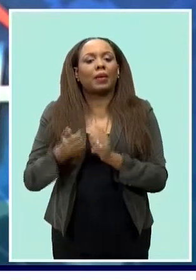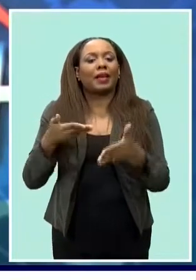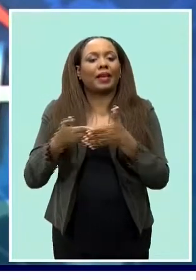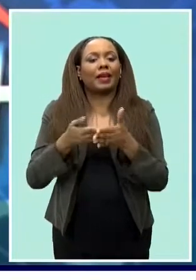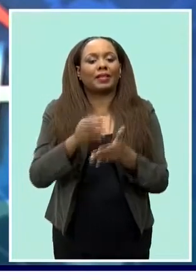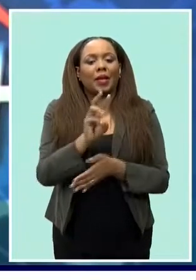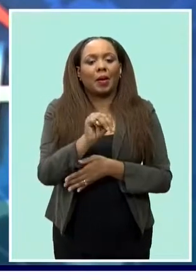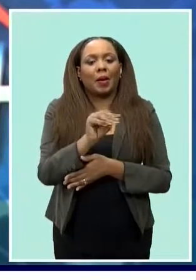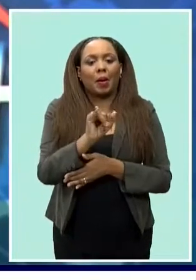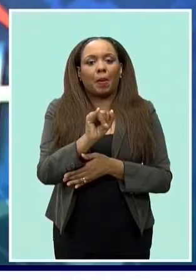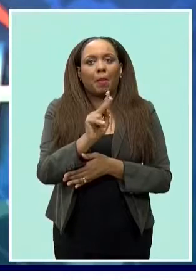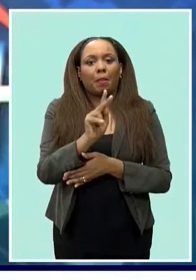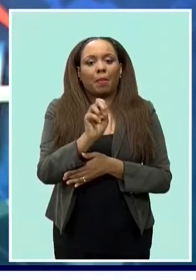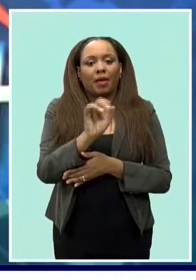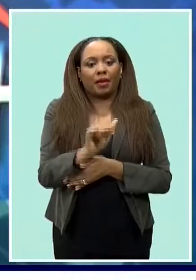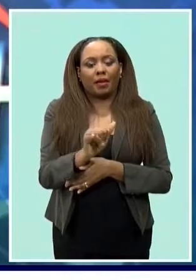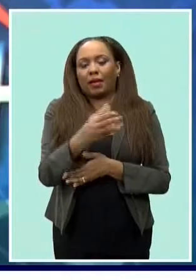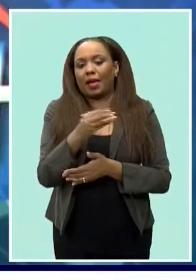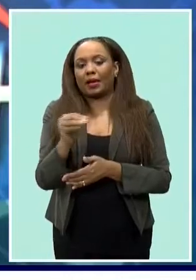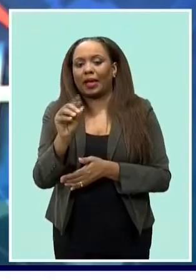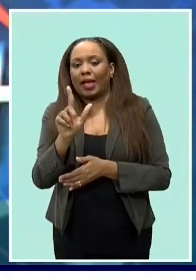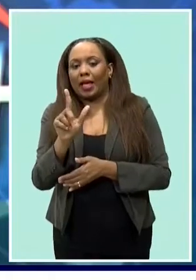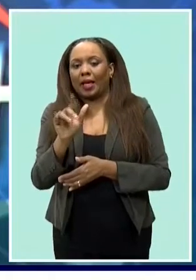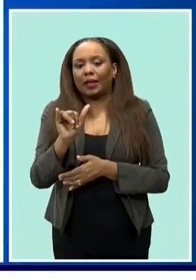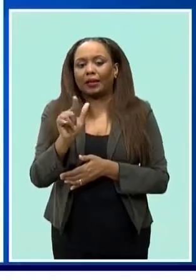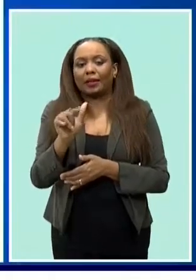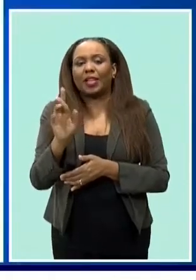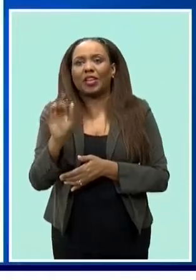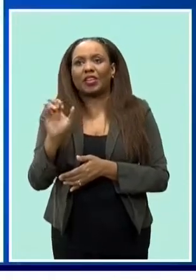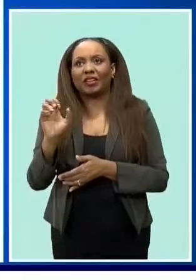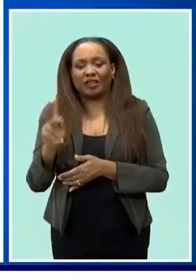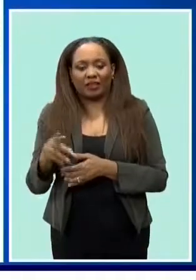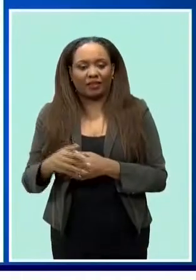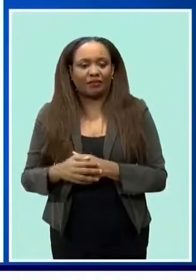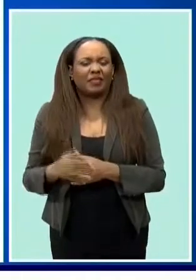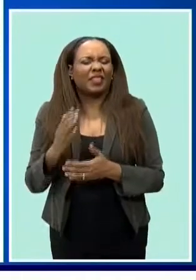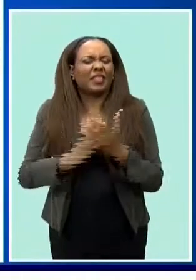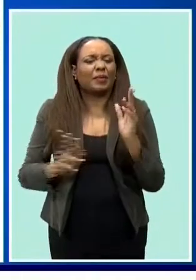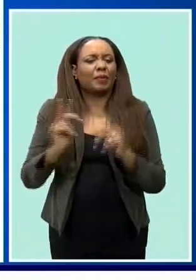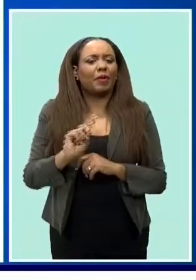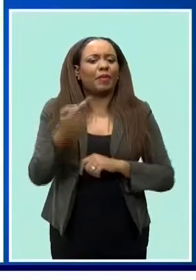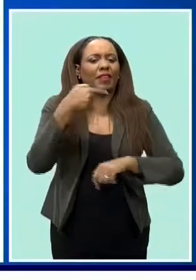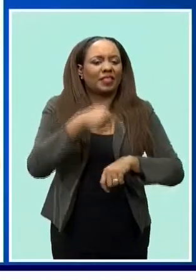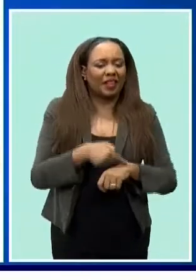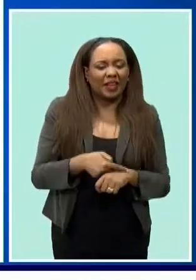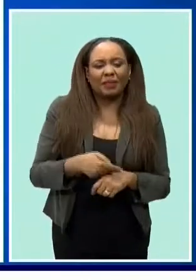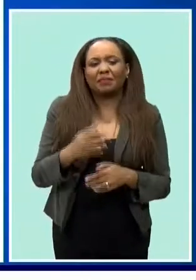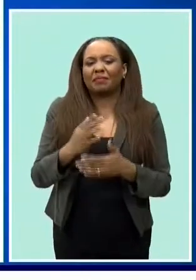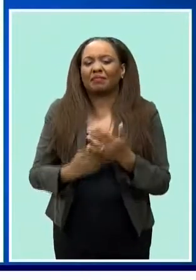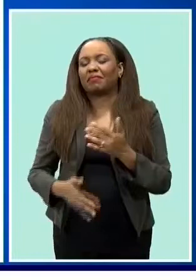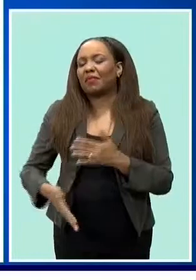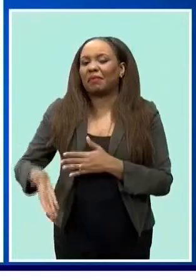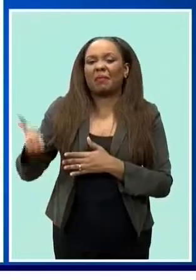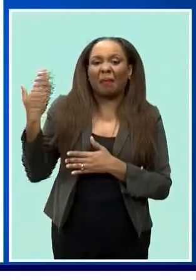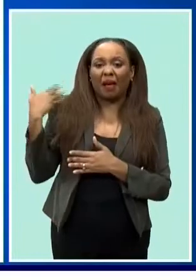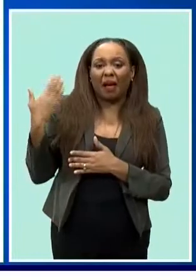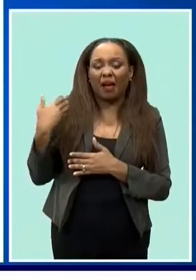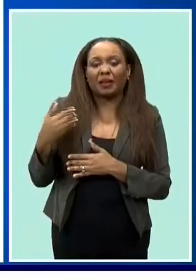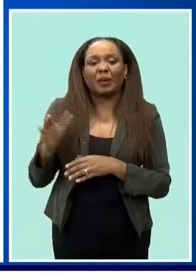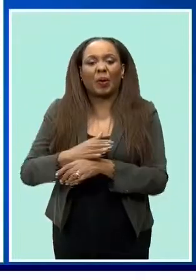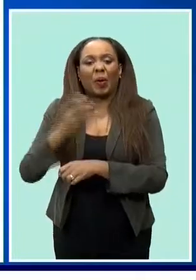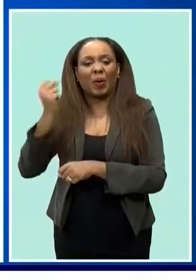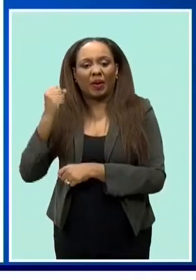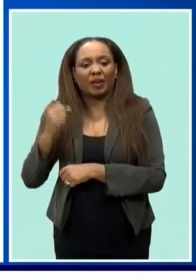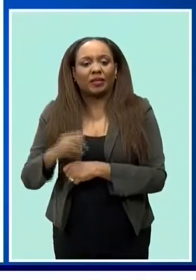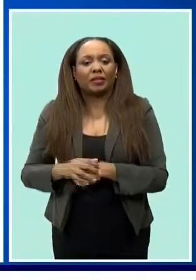The list includes first-timers, seasoned artistes, former Monarchs and veterans. They converged on the Waterford Bottom St. Michael